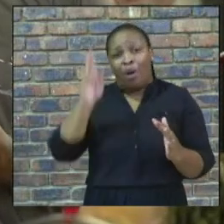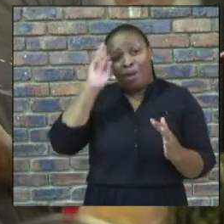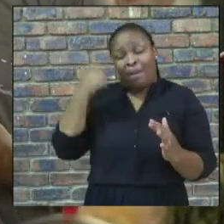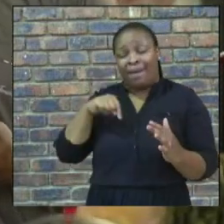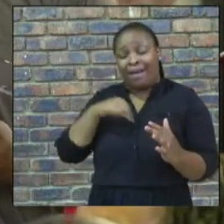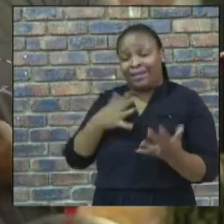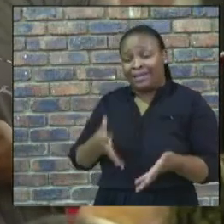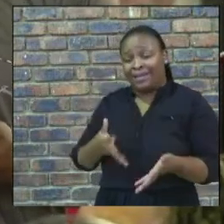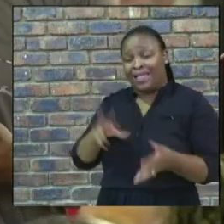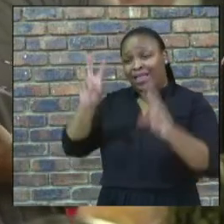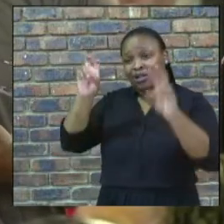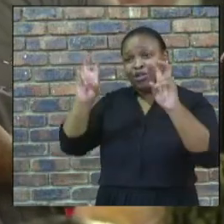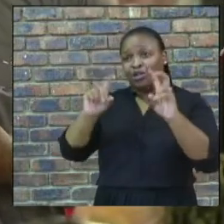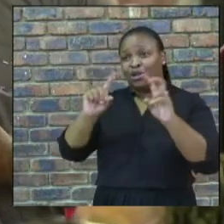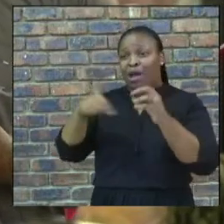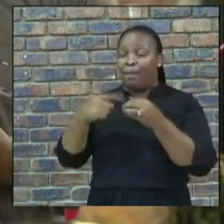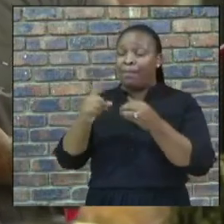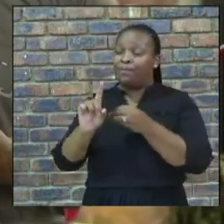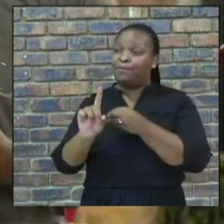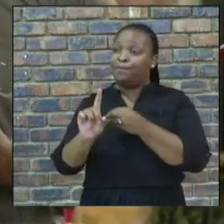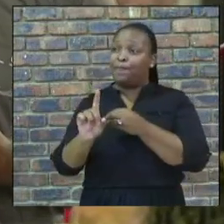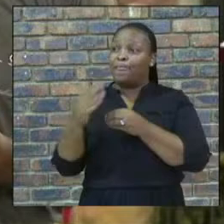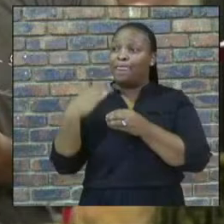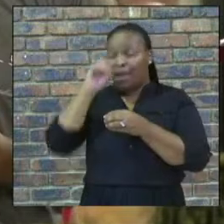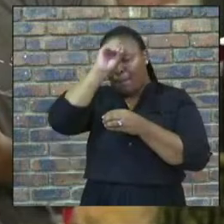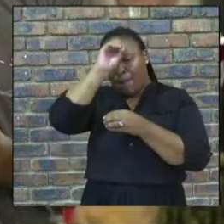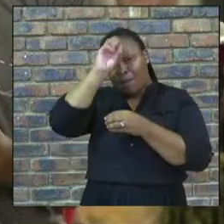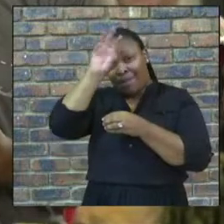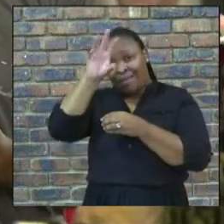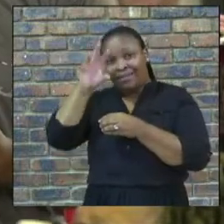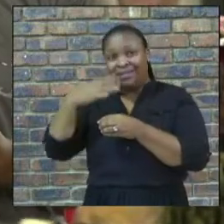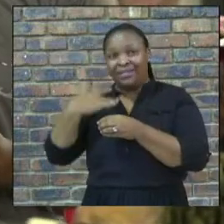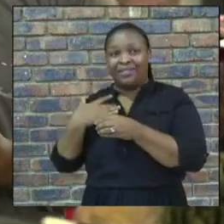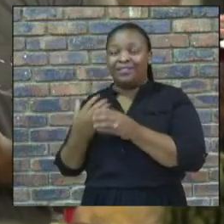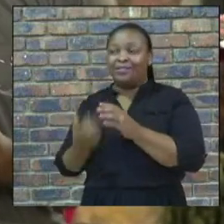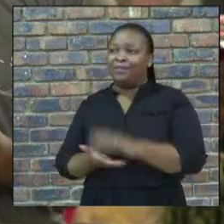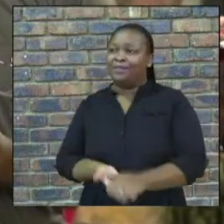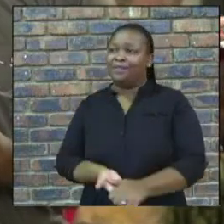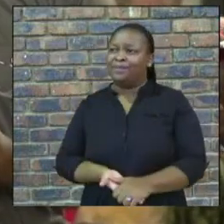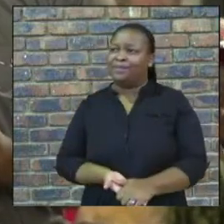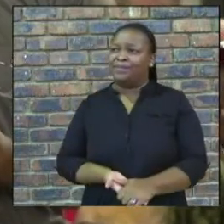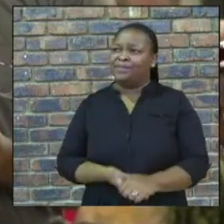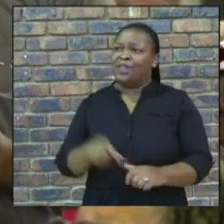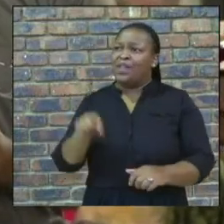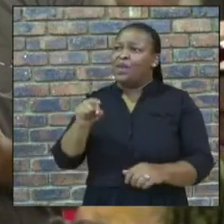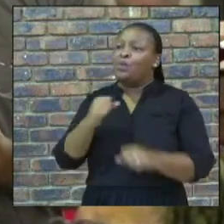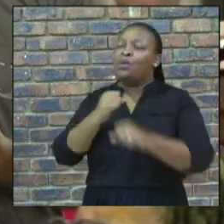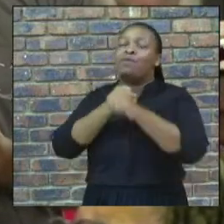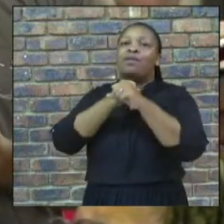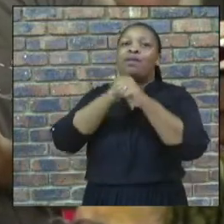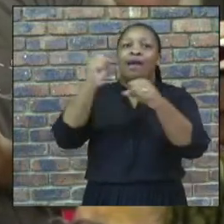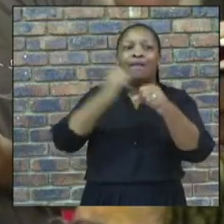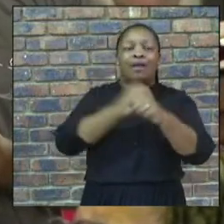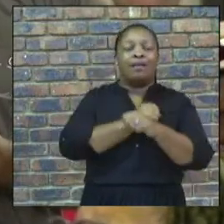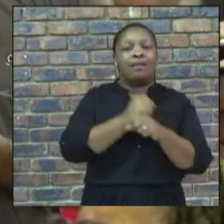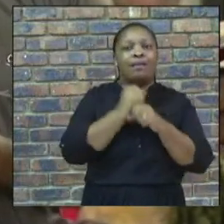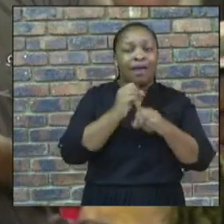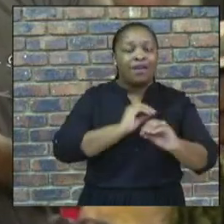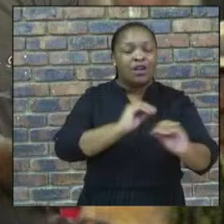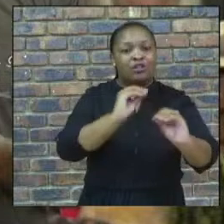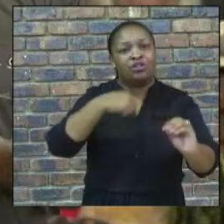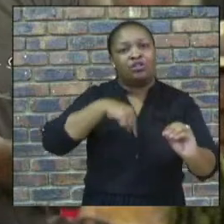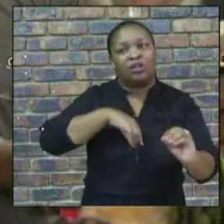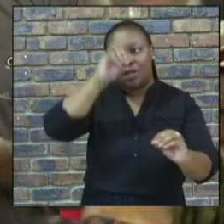the issue or the concept here oil mining kungona sivela ngayo. We have never been school taught about